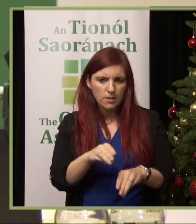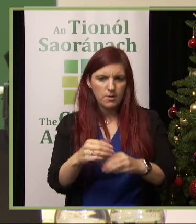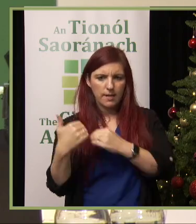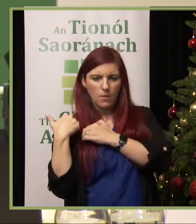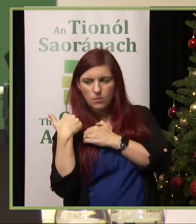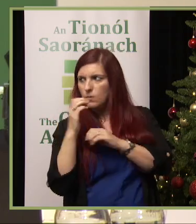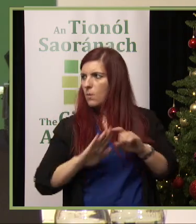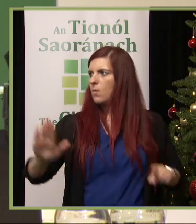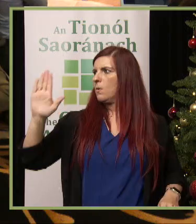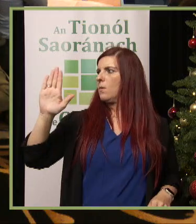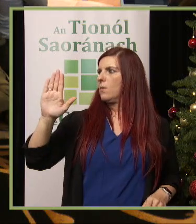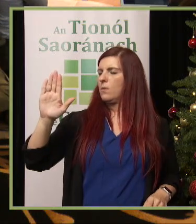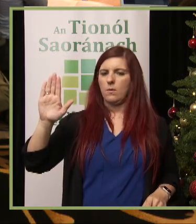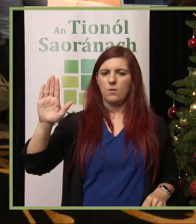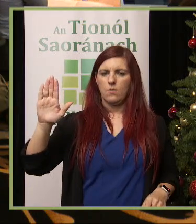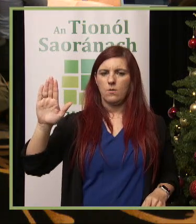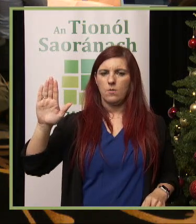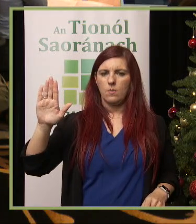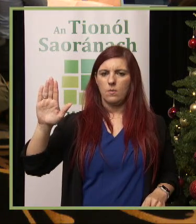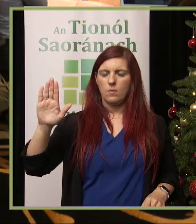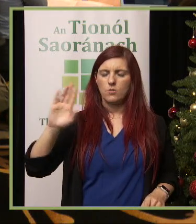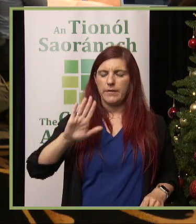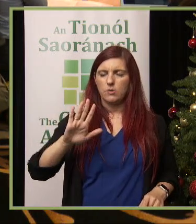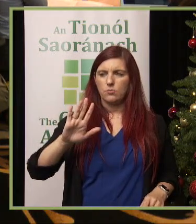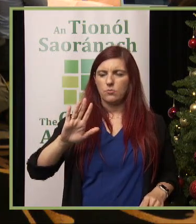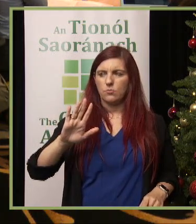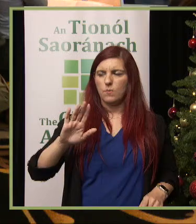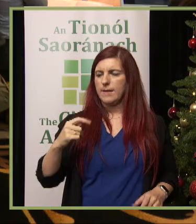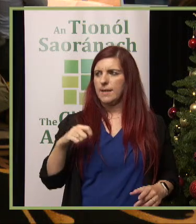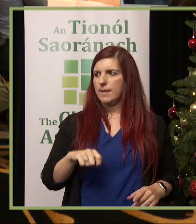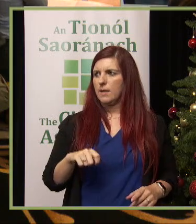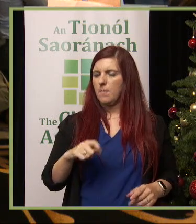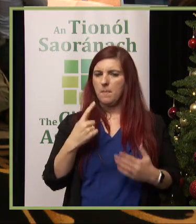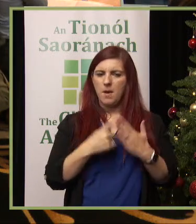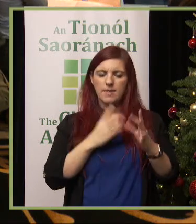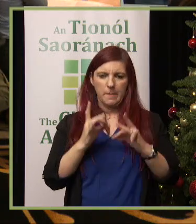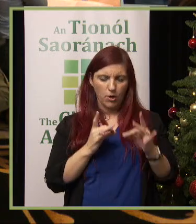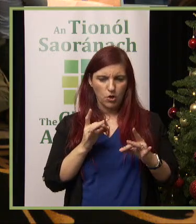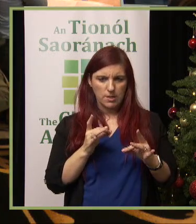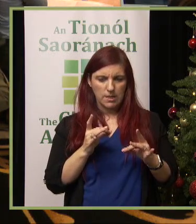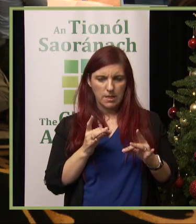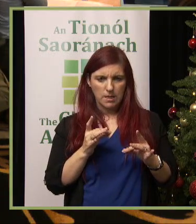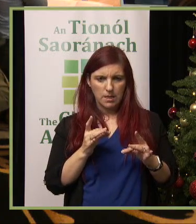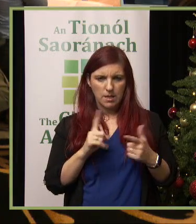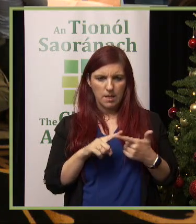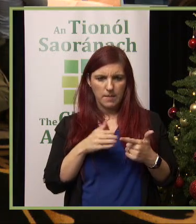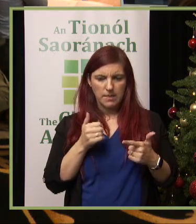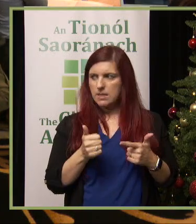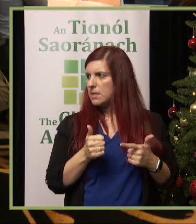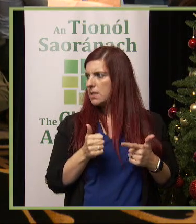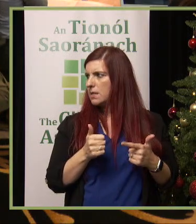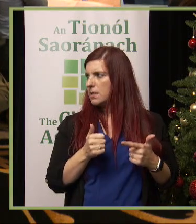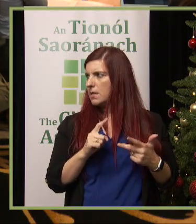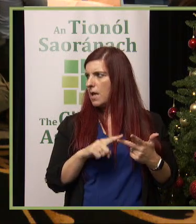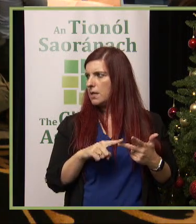all in favour, or to respond to that, should we add in policymakers, business